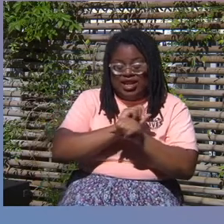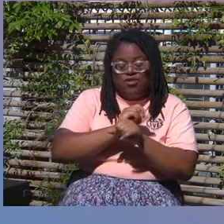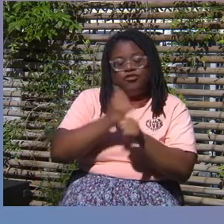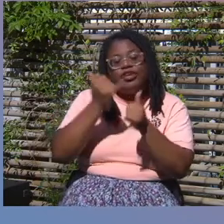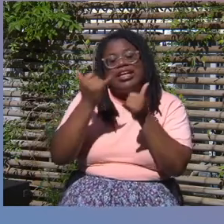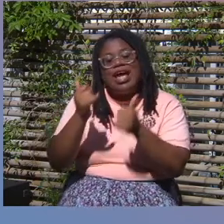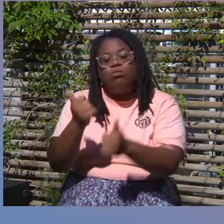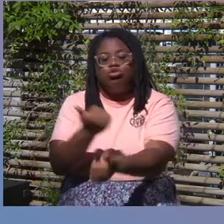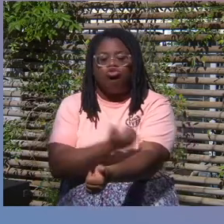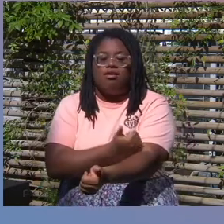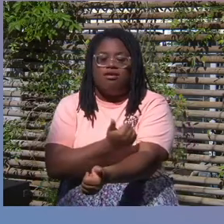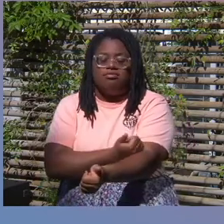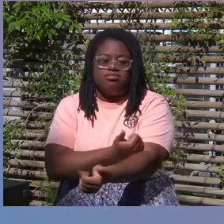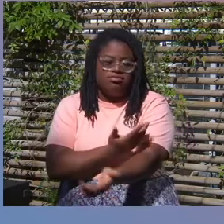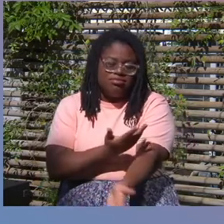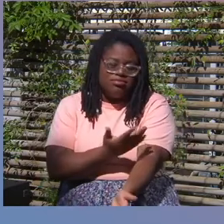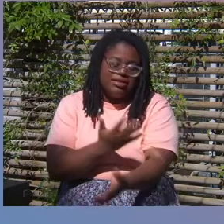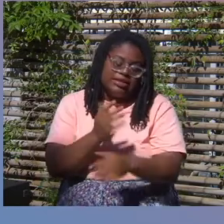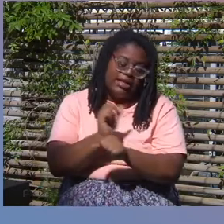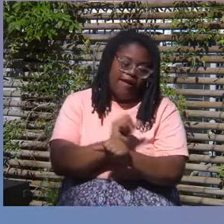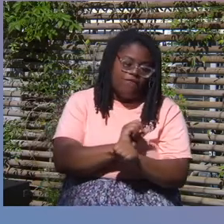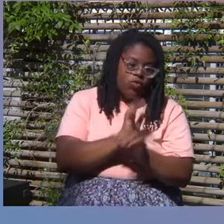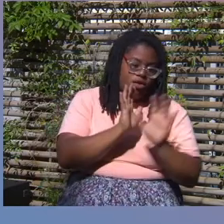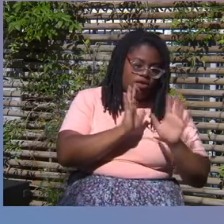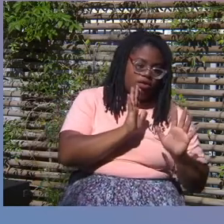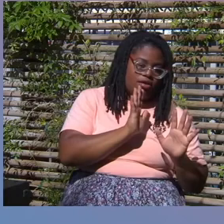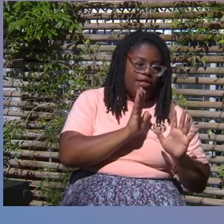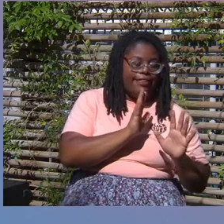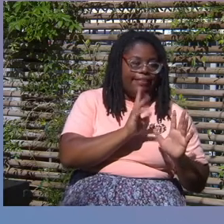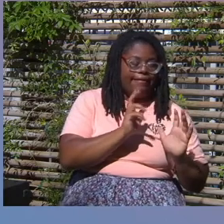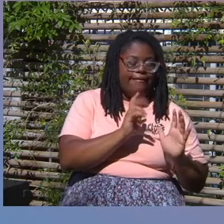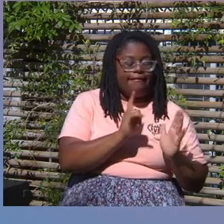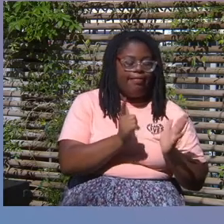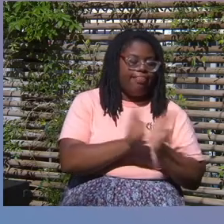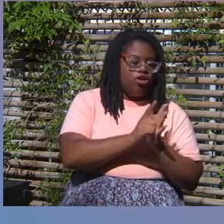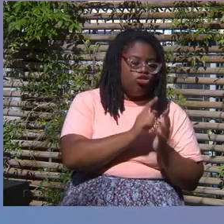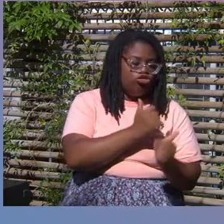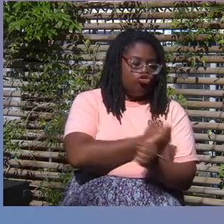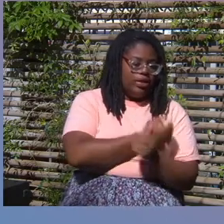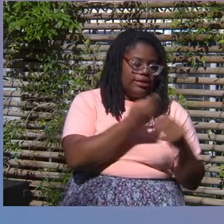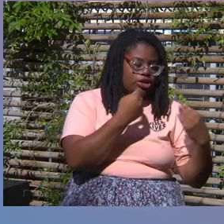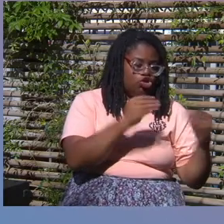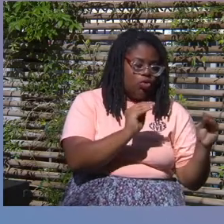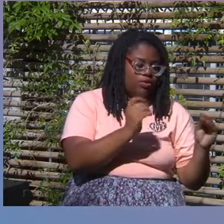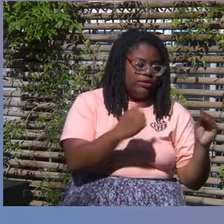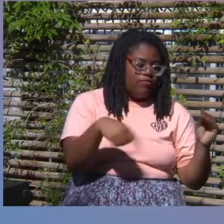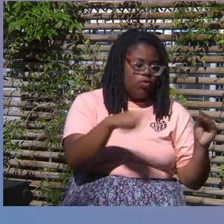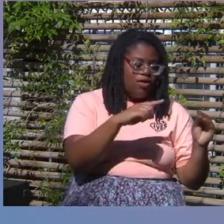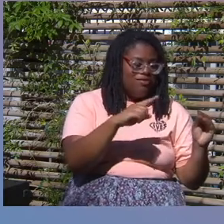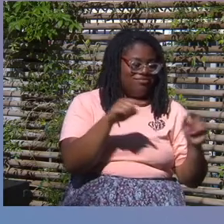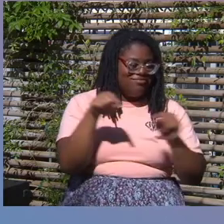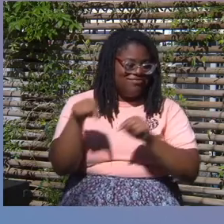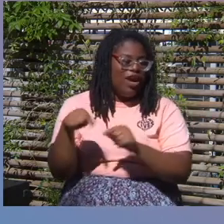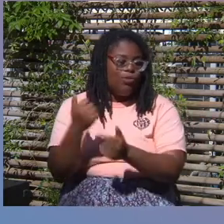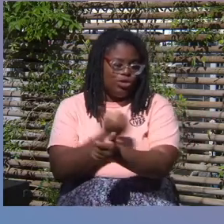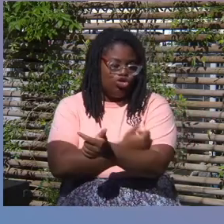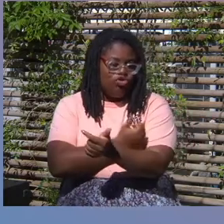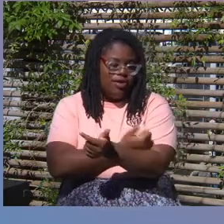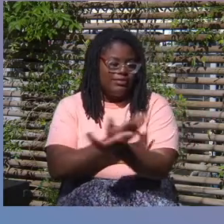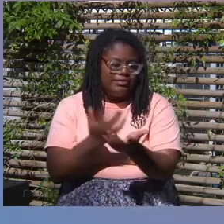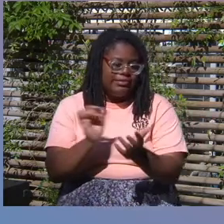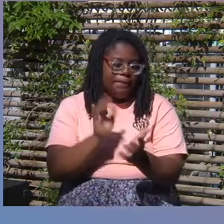today it's drugs. You know, slavery was the illegal drug that they sold everywhere, and now it's drugs.